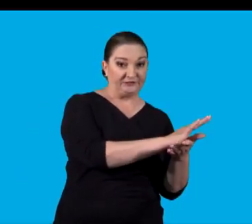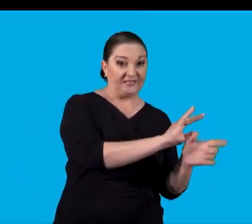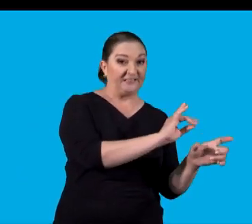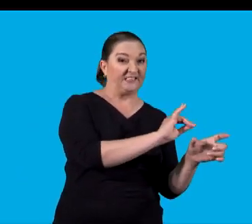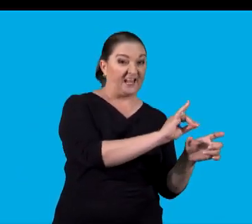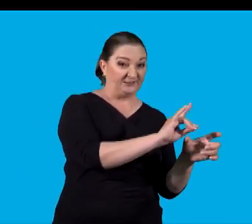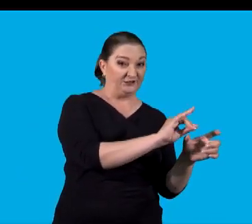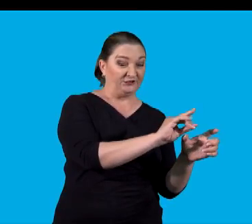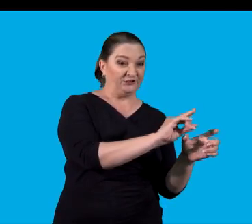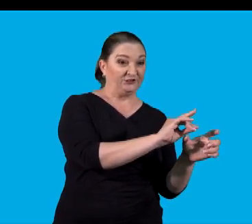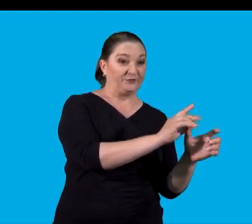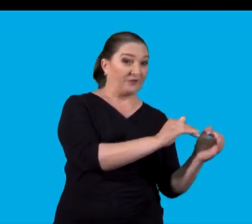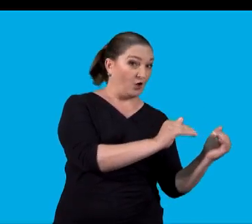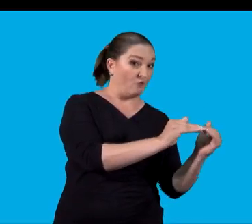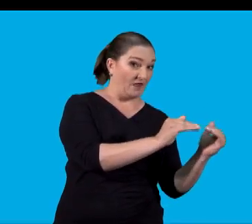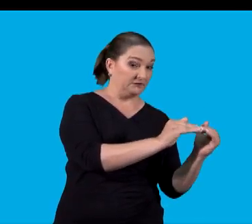and cash